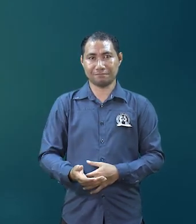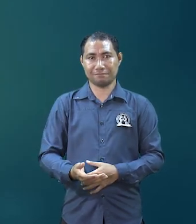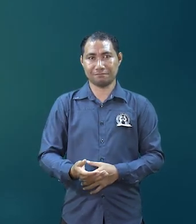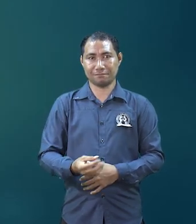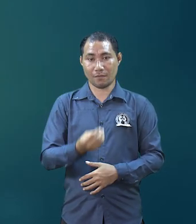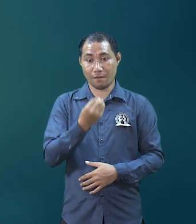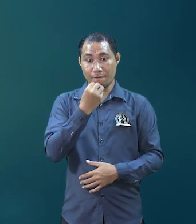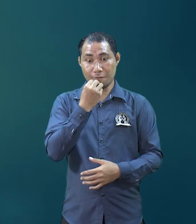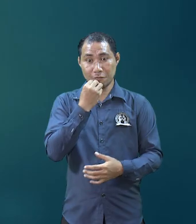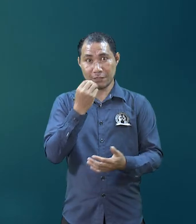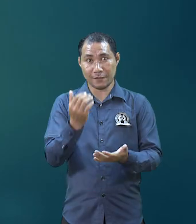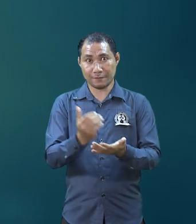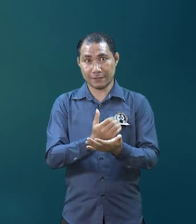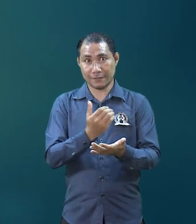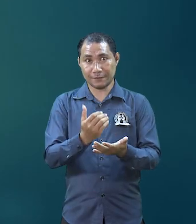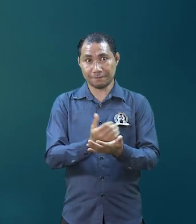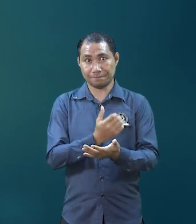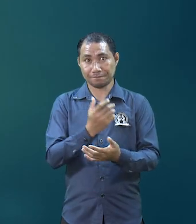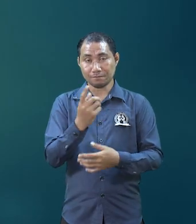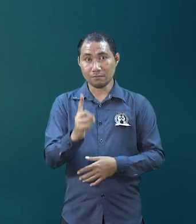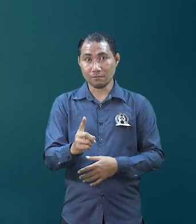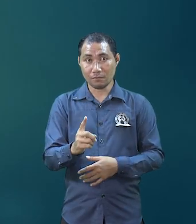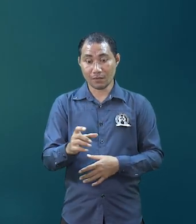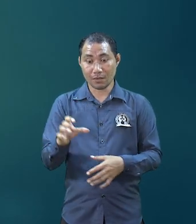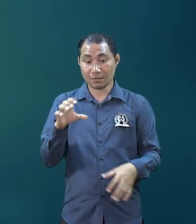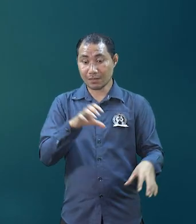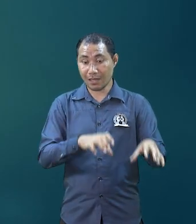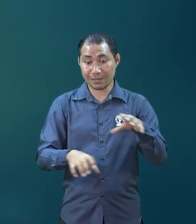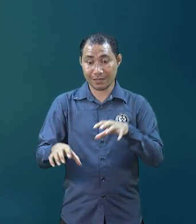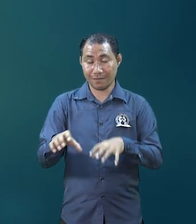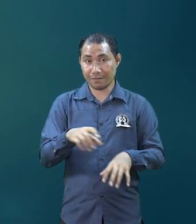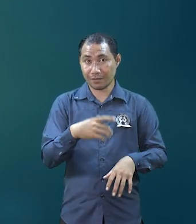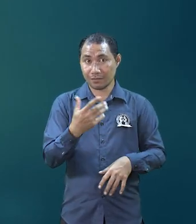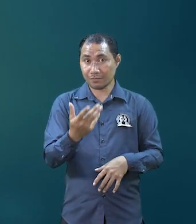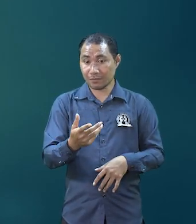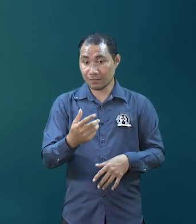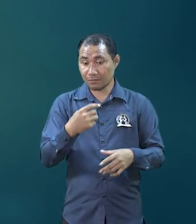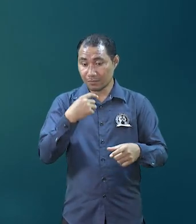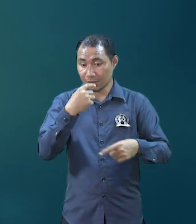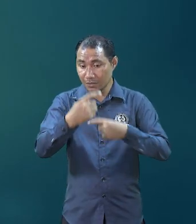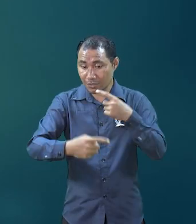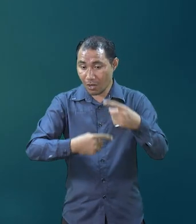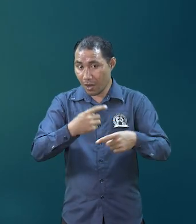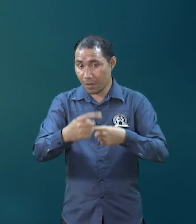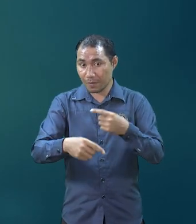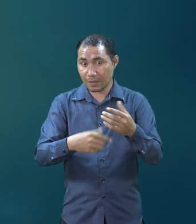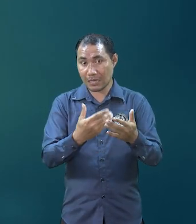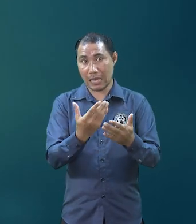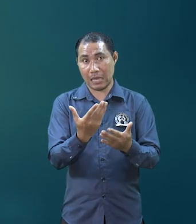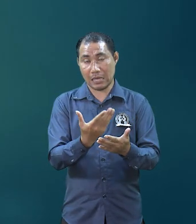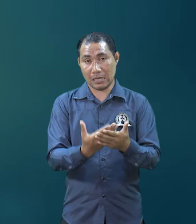Food safety is a scientific discipline describing handling